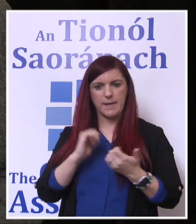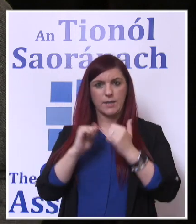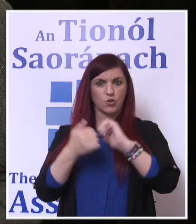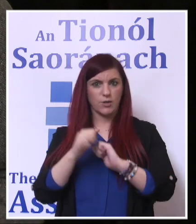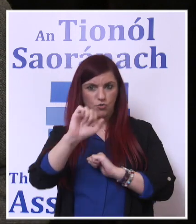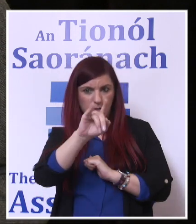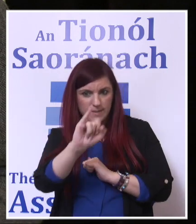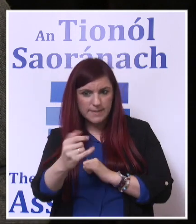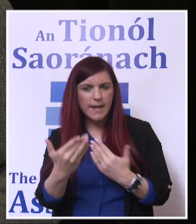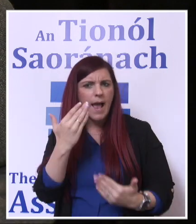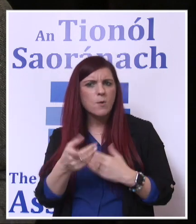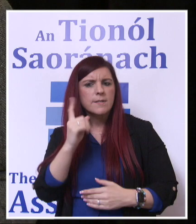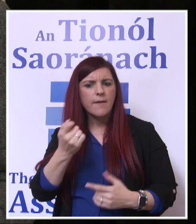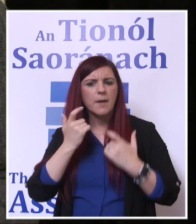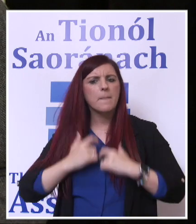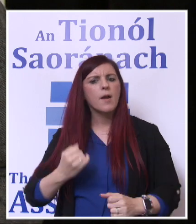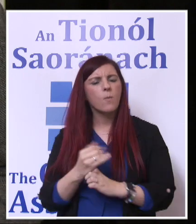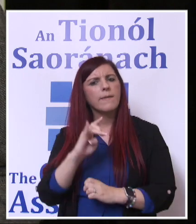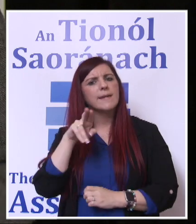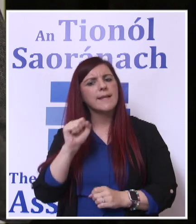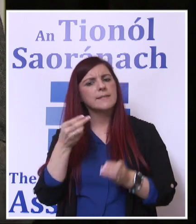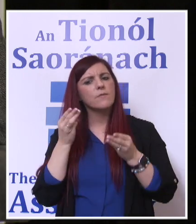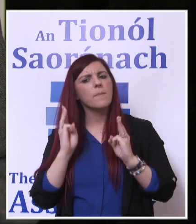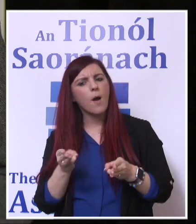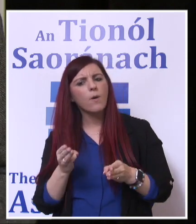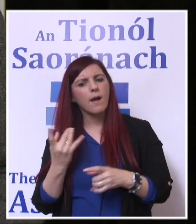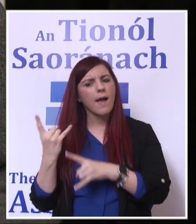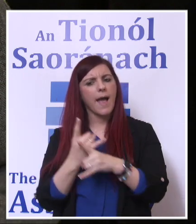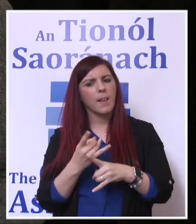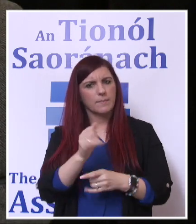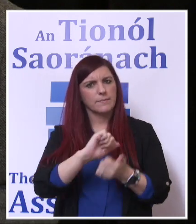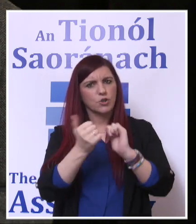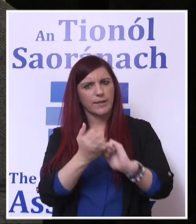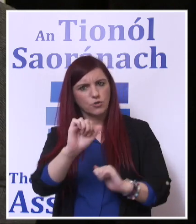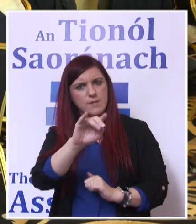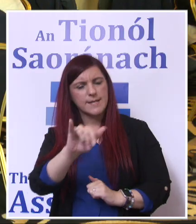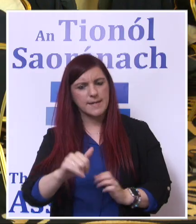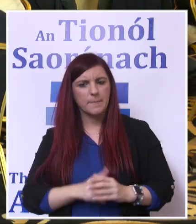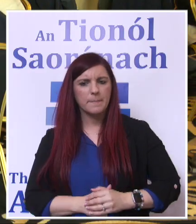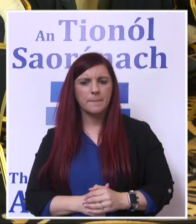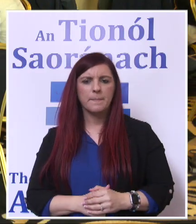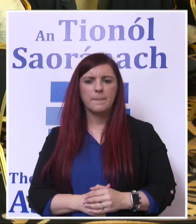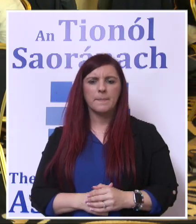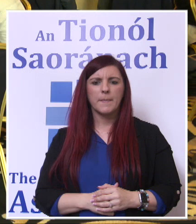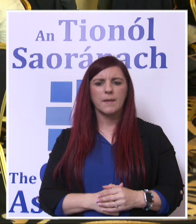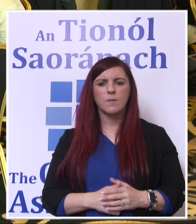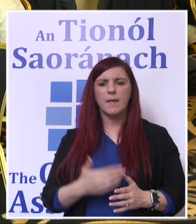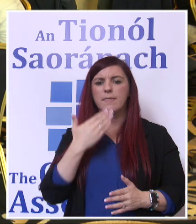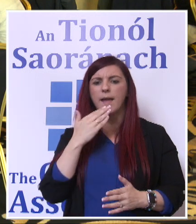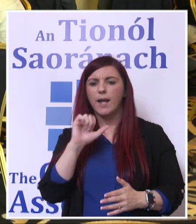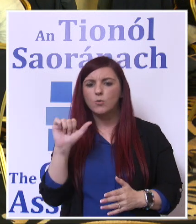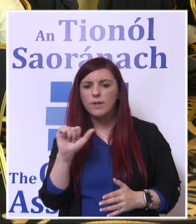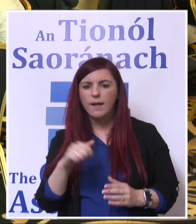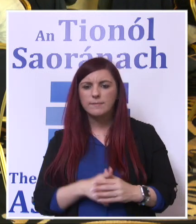specifically, how did having a mayor with executive powers help this change? Thank you. Let's start off with Anouch, please.